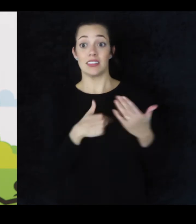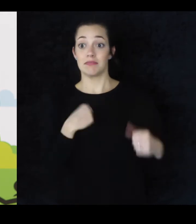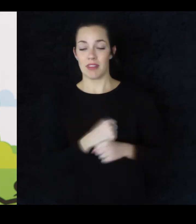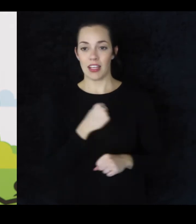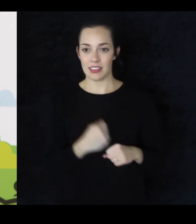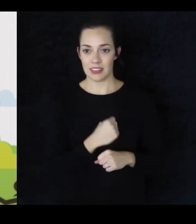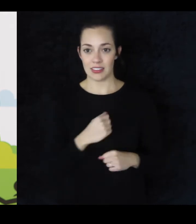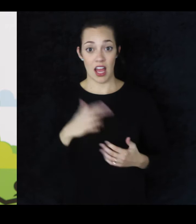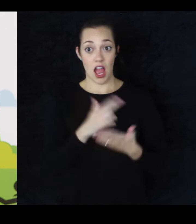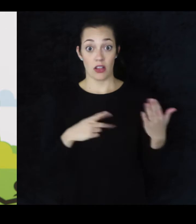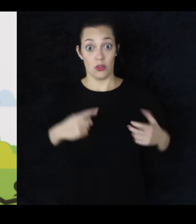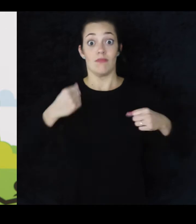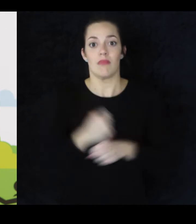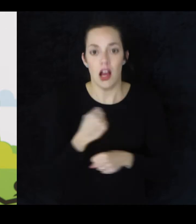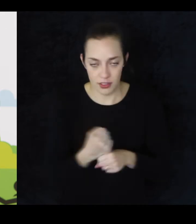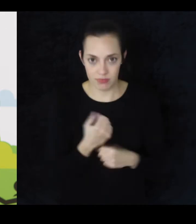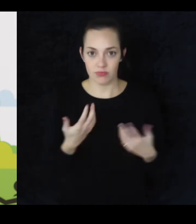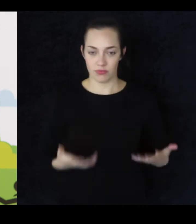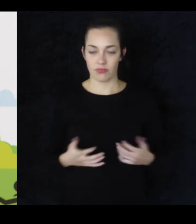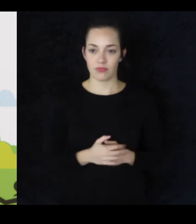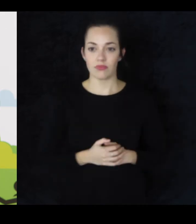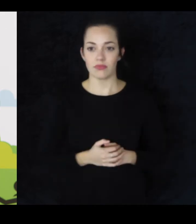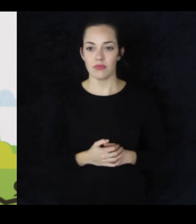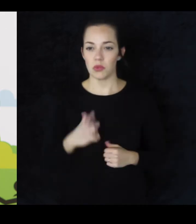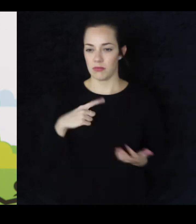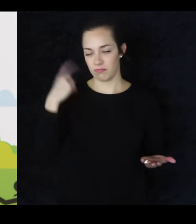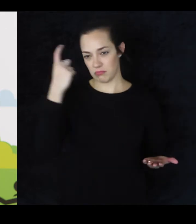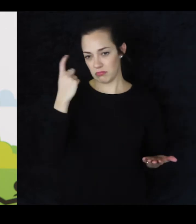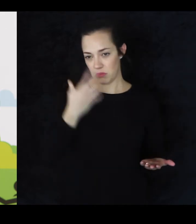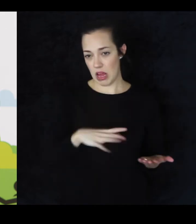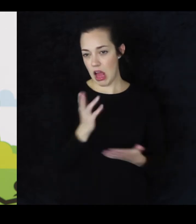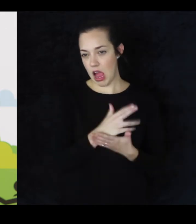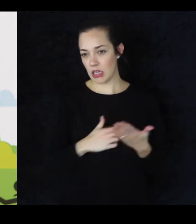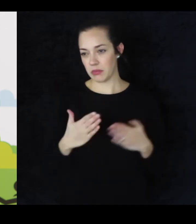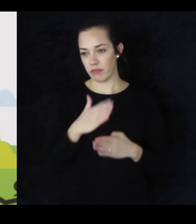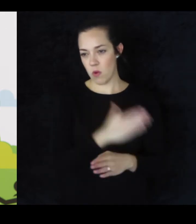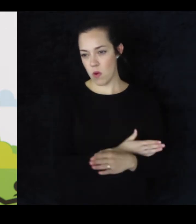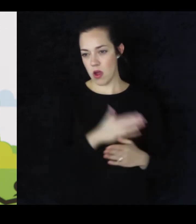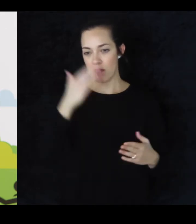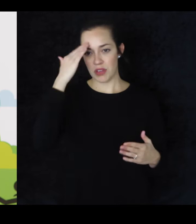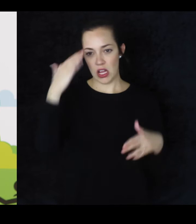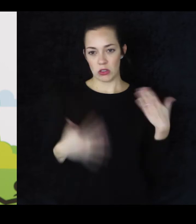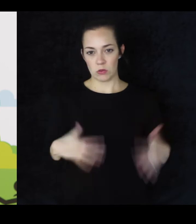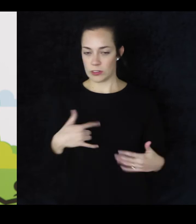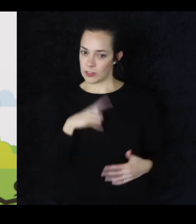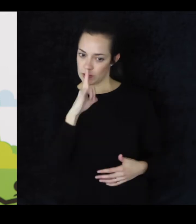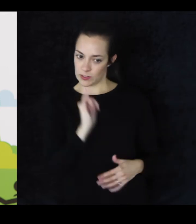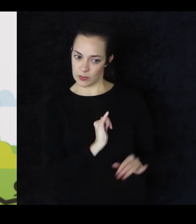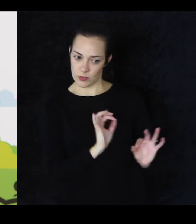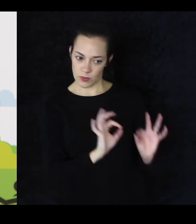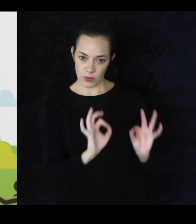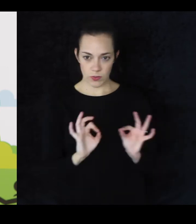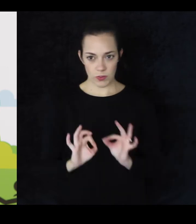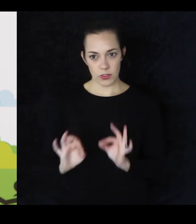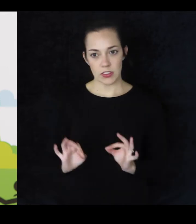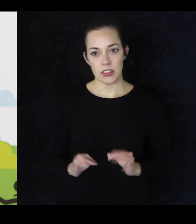you make. But I sometimes wonder if that's why I wasn't an artist before my brain injury, because my perfectionism was different. So